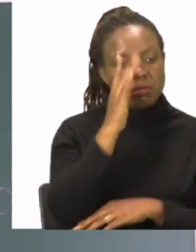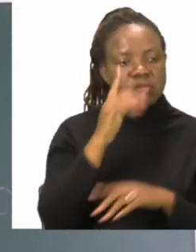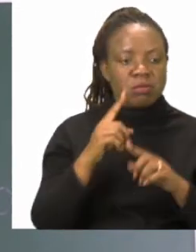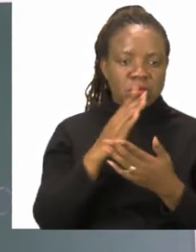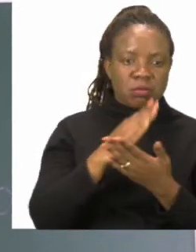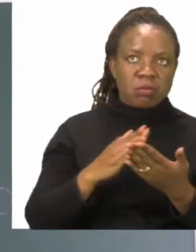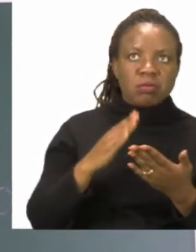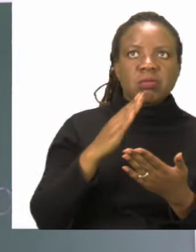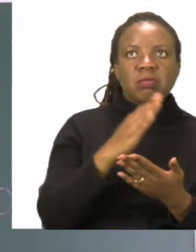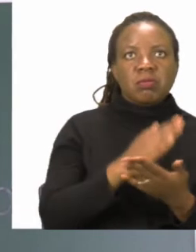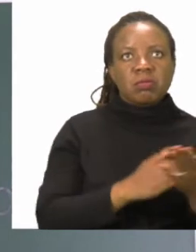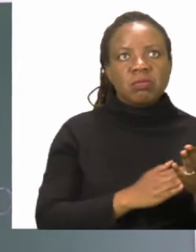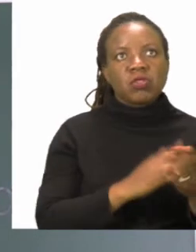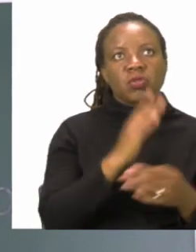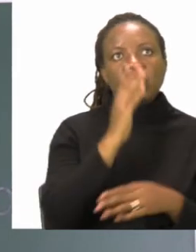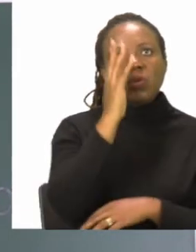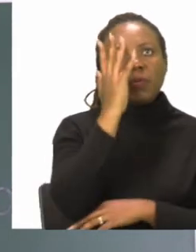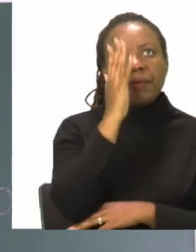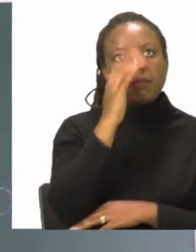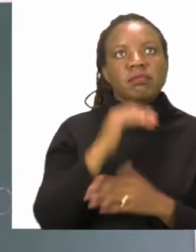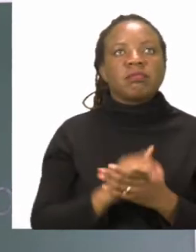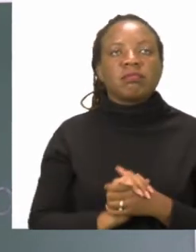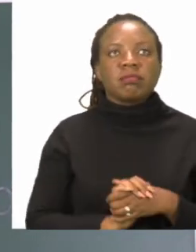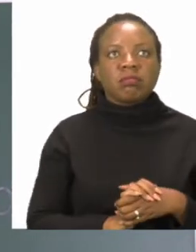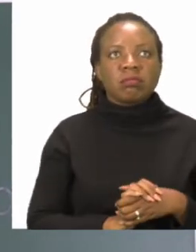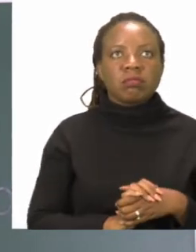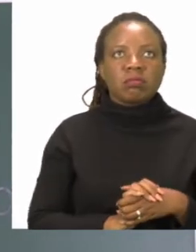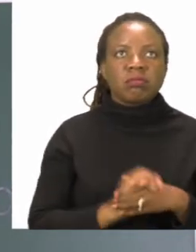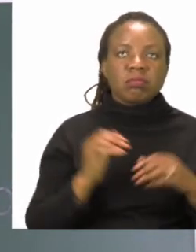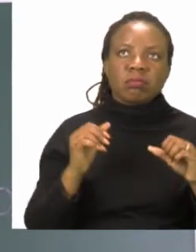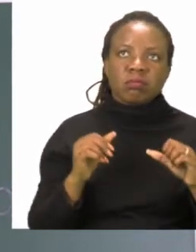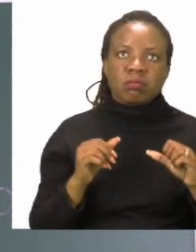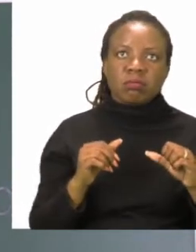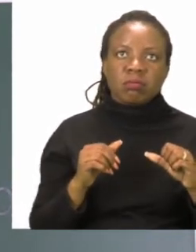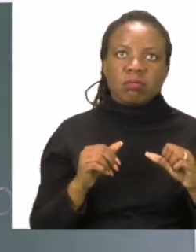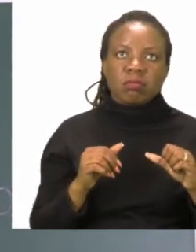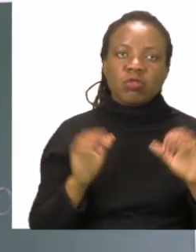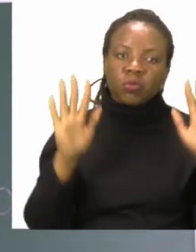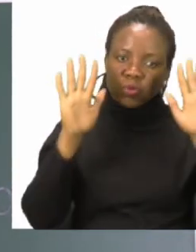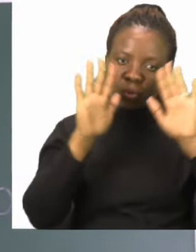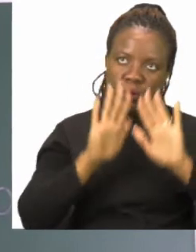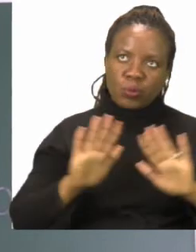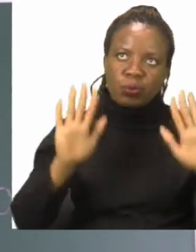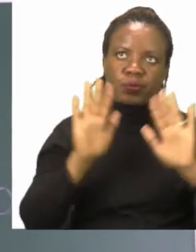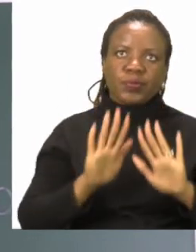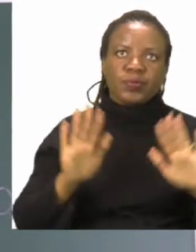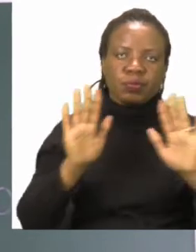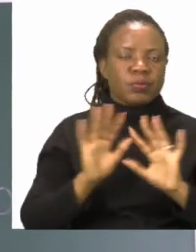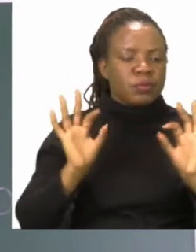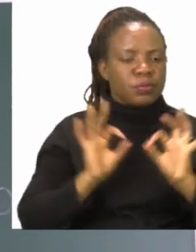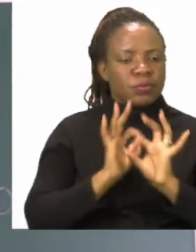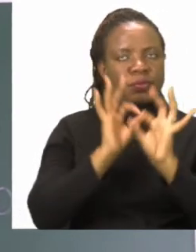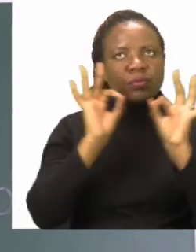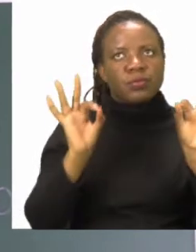flower or parts of the flower, you can go ahead and color it in nicely